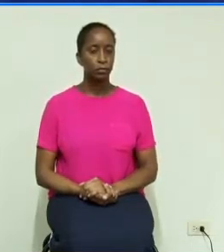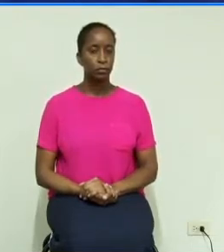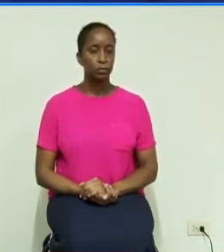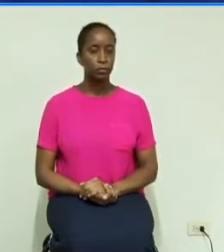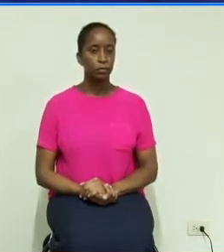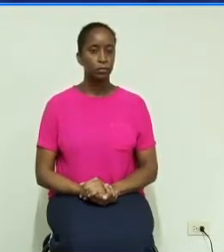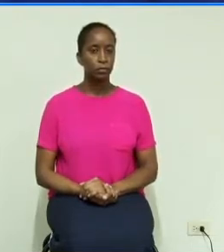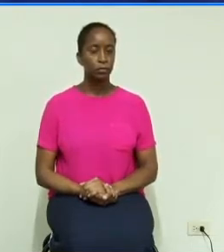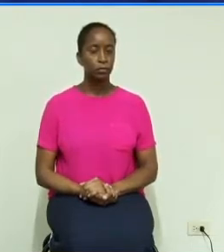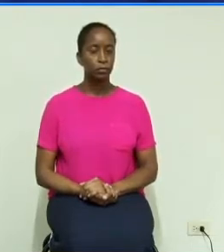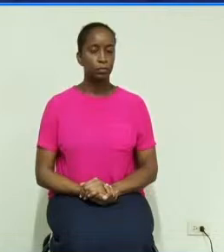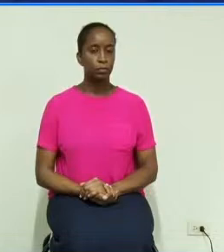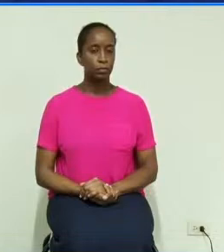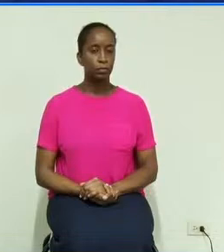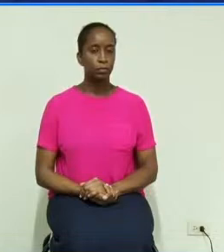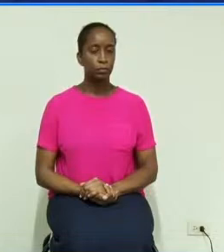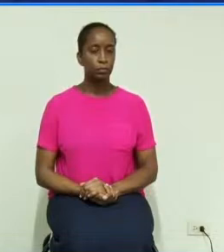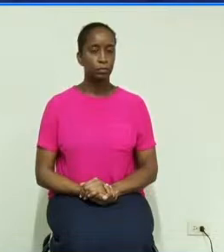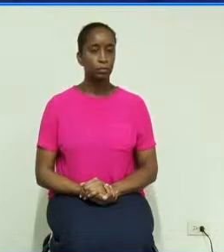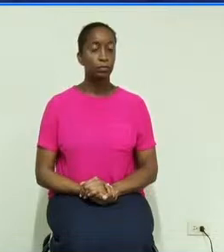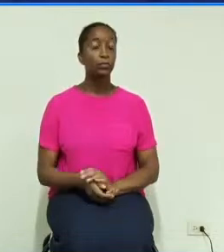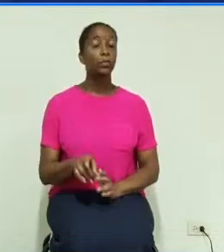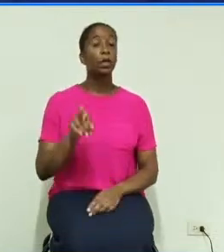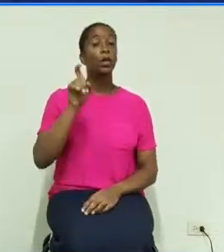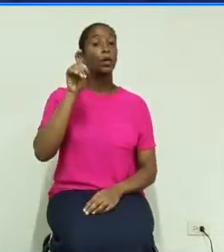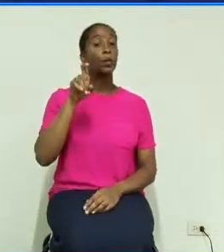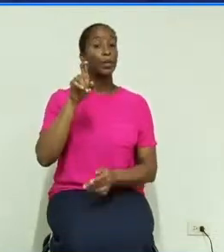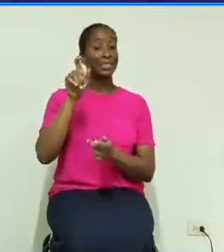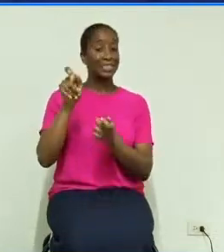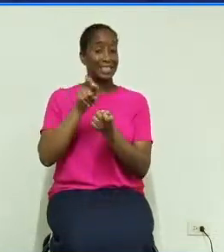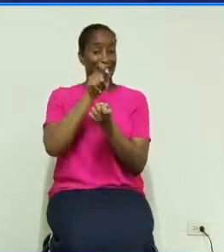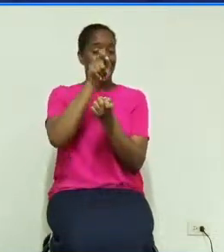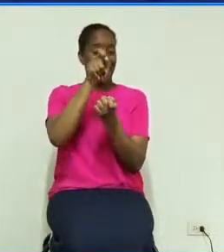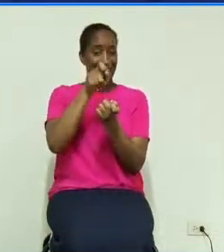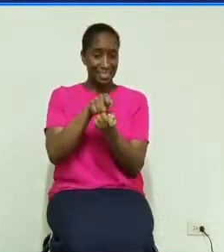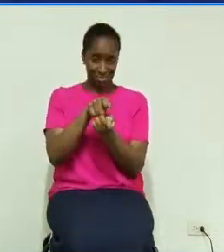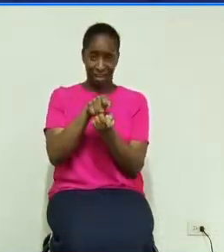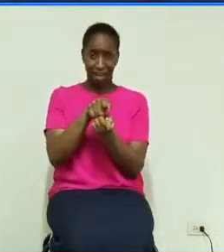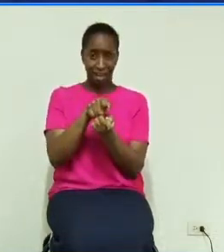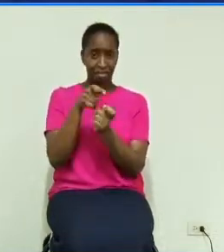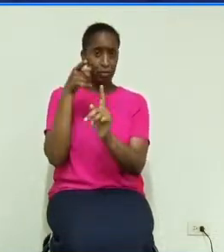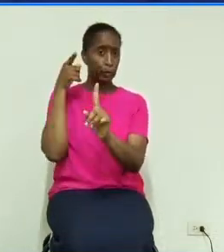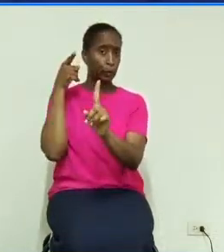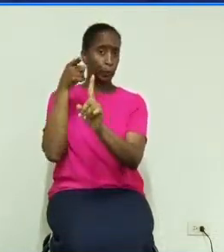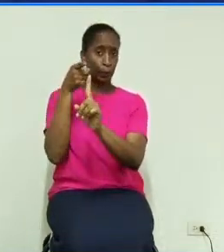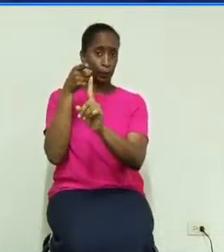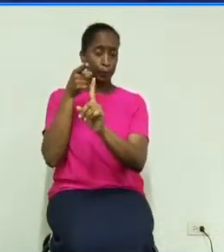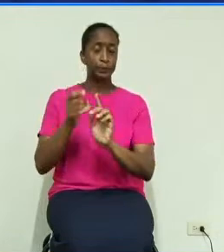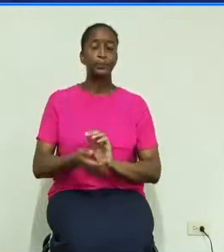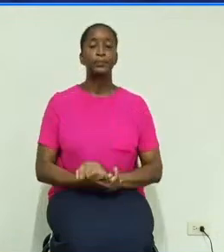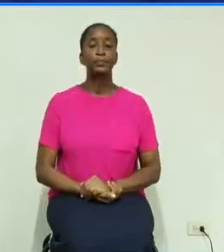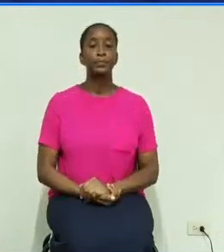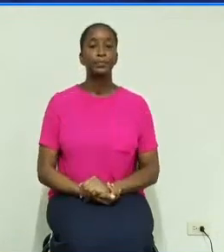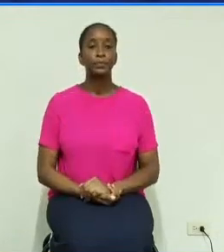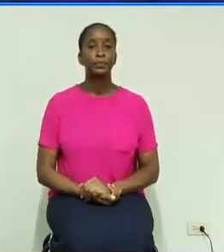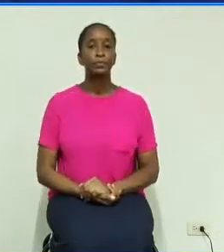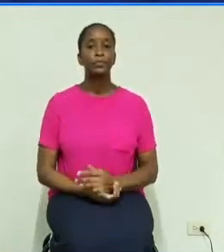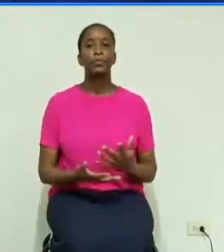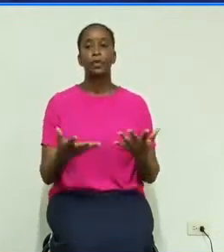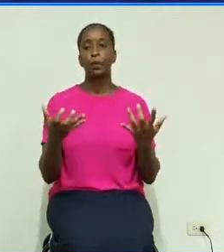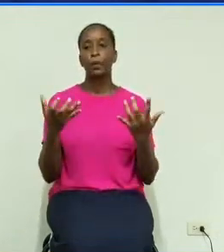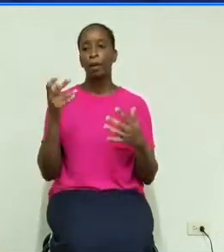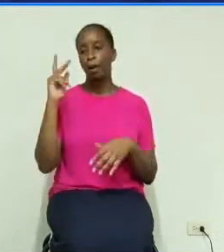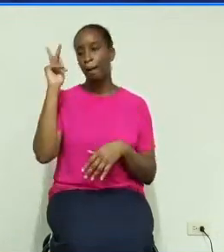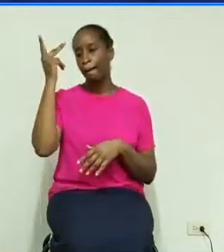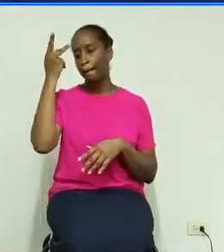in terms, and we be very specific in terms of what we want our goal to be. So if you want our goal to be to shift political cultures, then we are